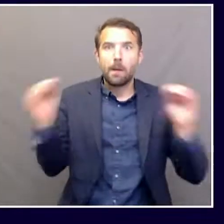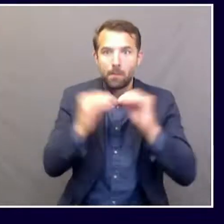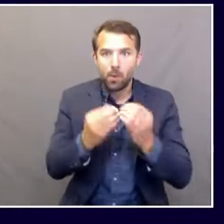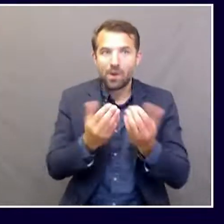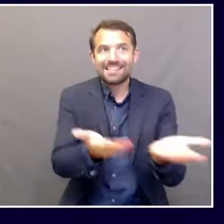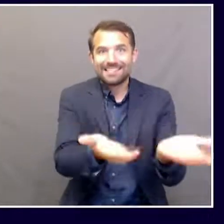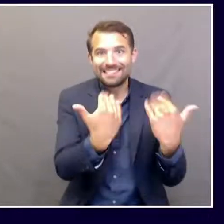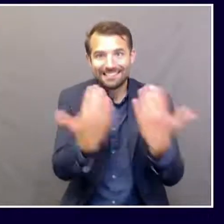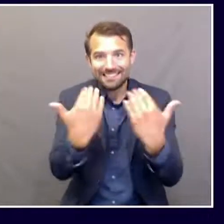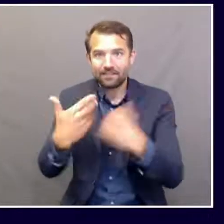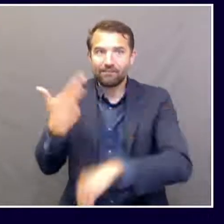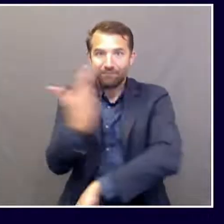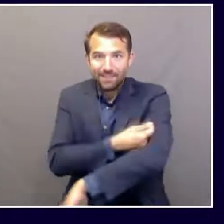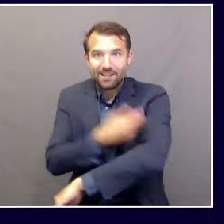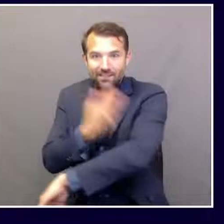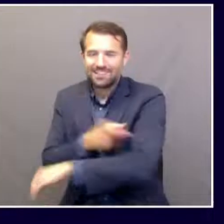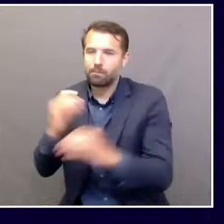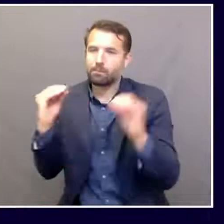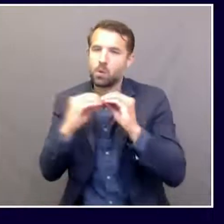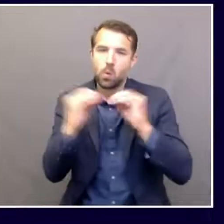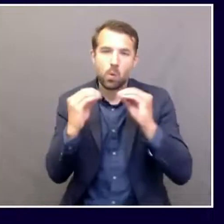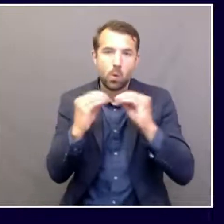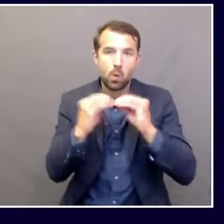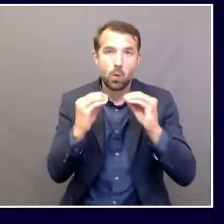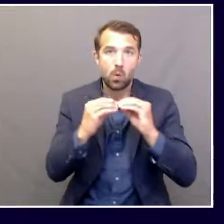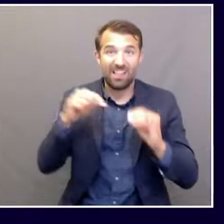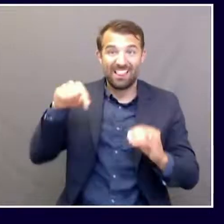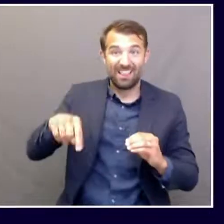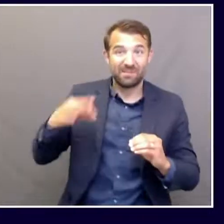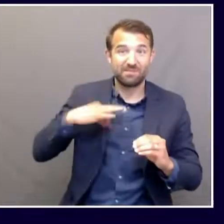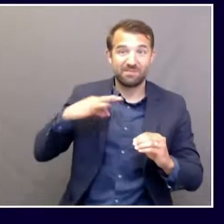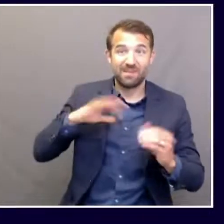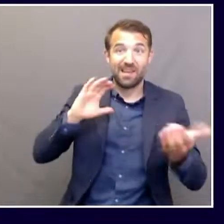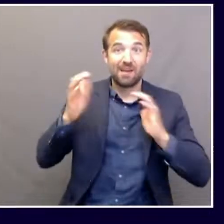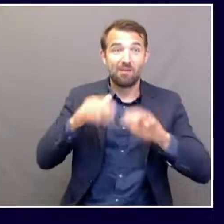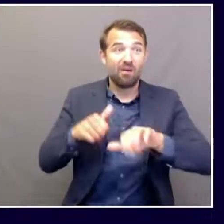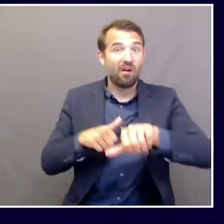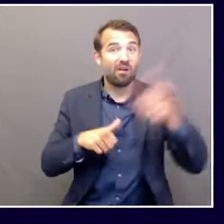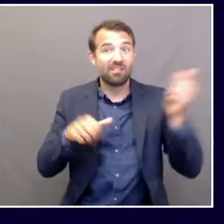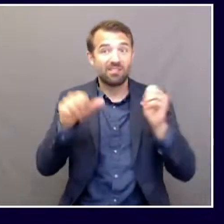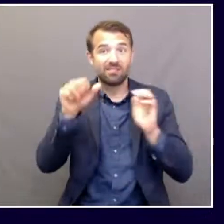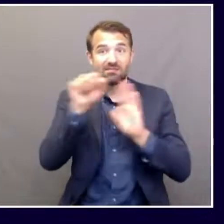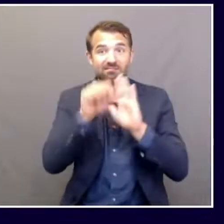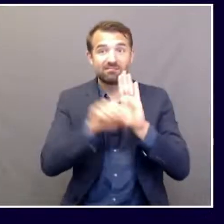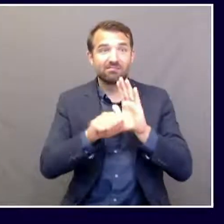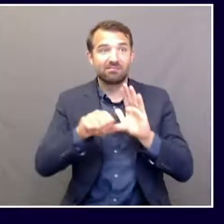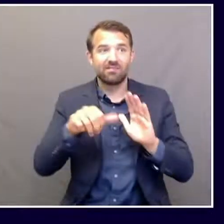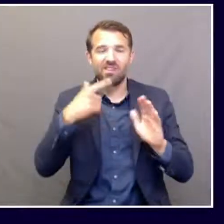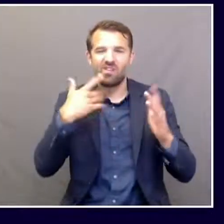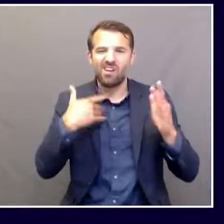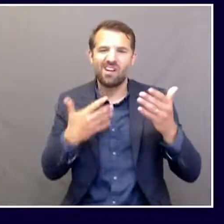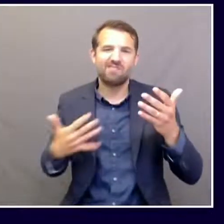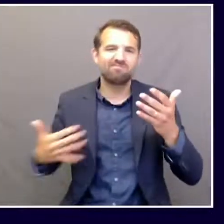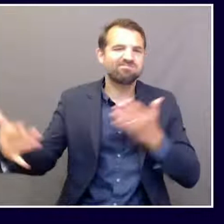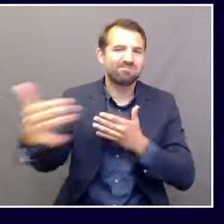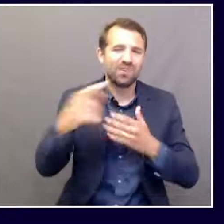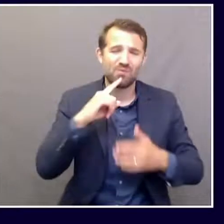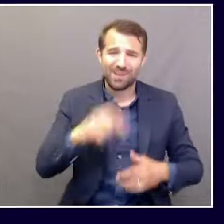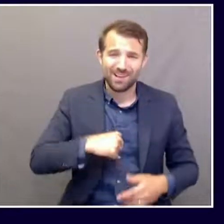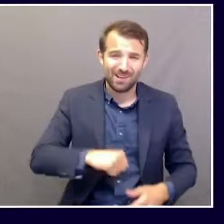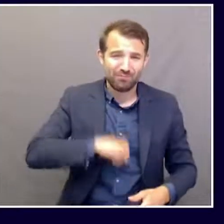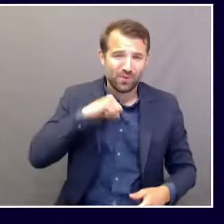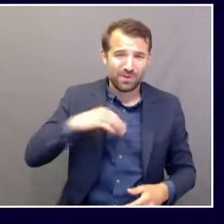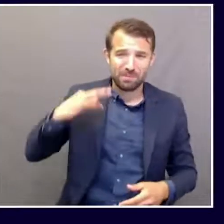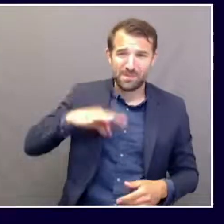as a state, we are doing spectacularly well. I couldn't be prouder of the fact that Maine continues to lead the league